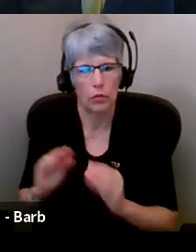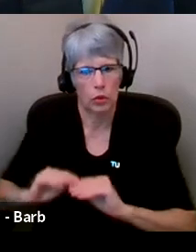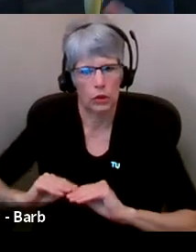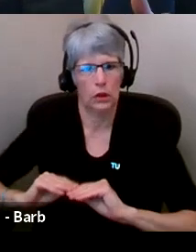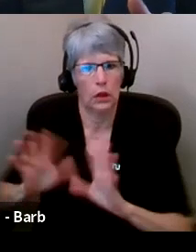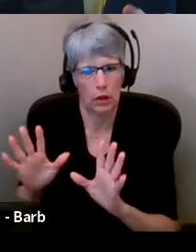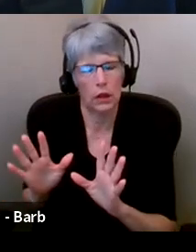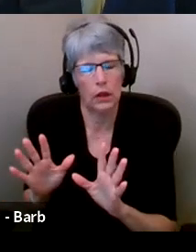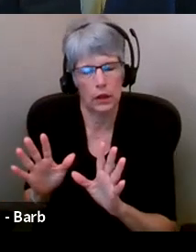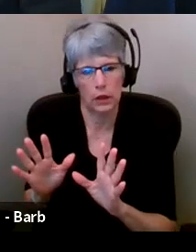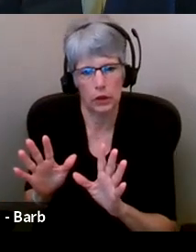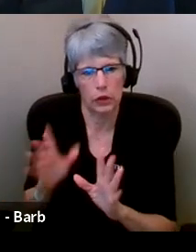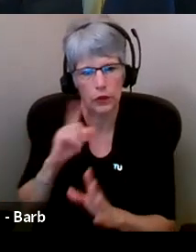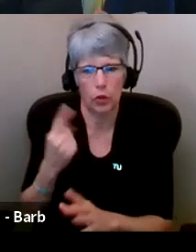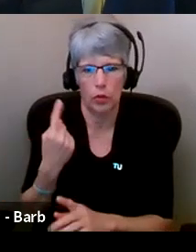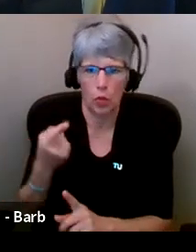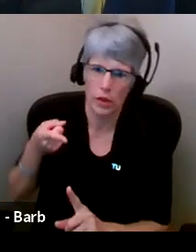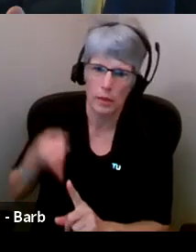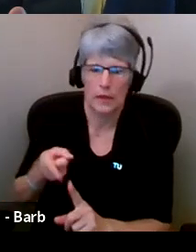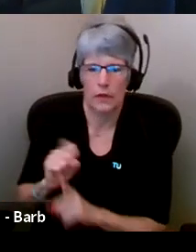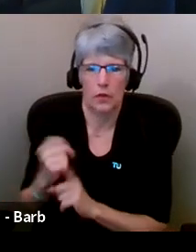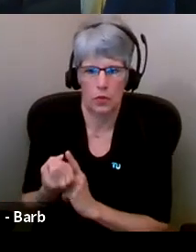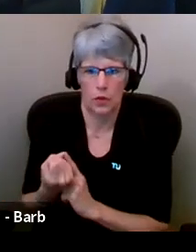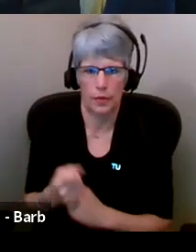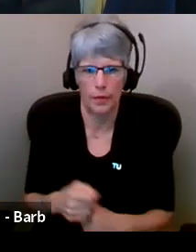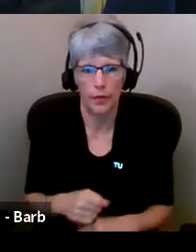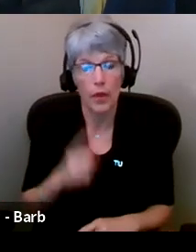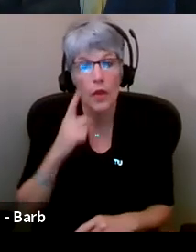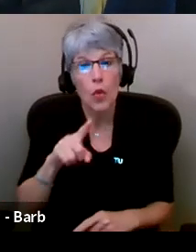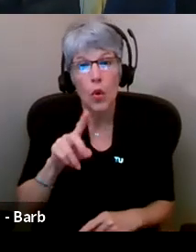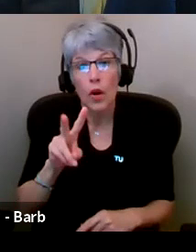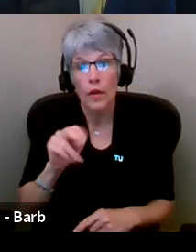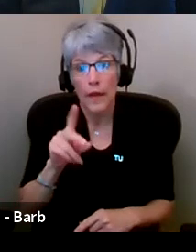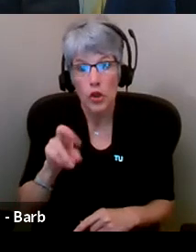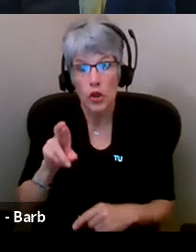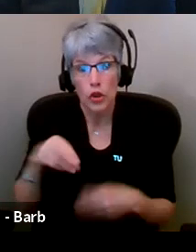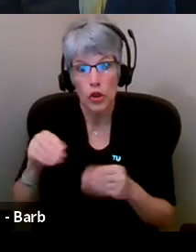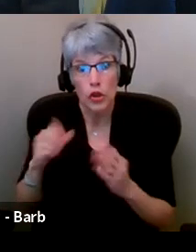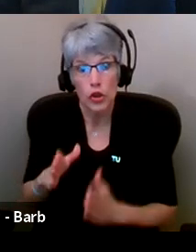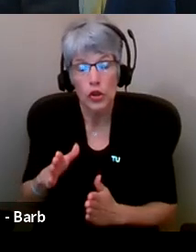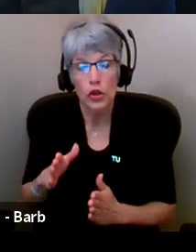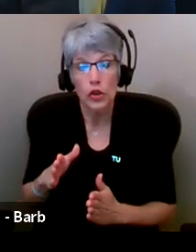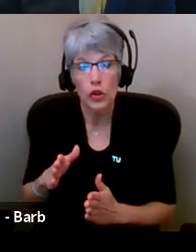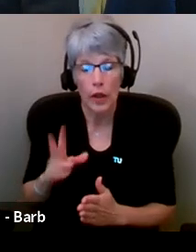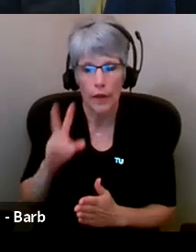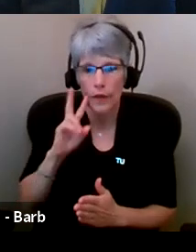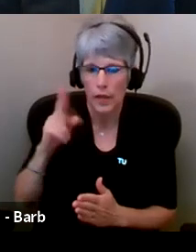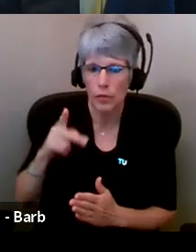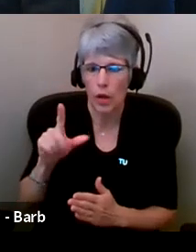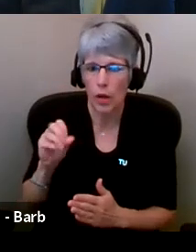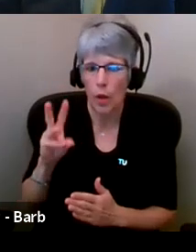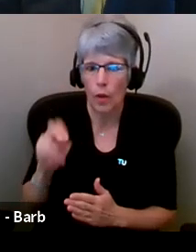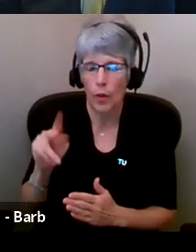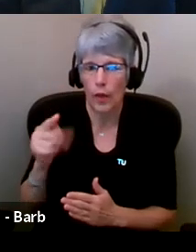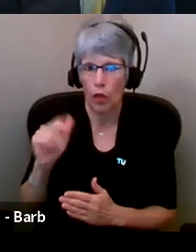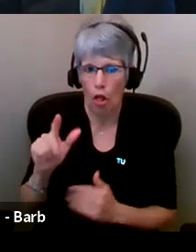might be about any particular individual. But I will say that on our vendor side, and Vice President Lowenthal can reinforce